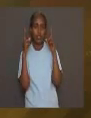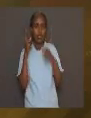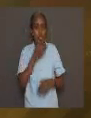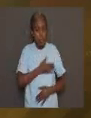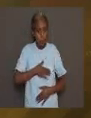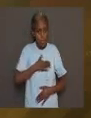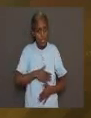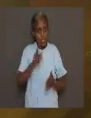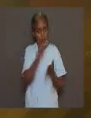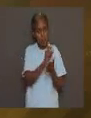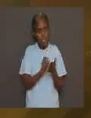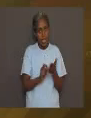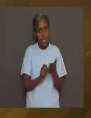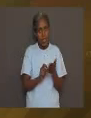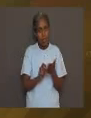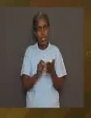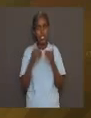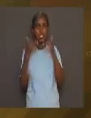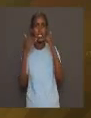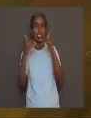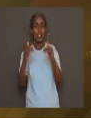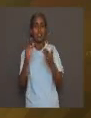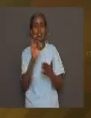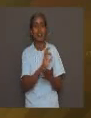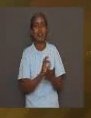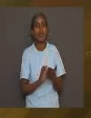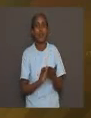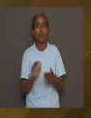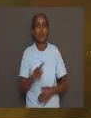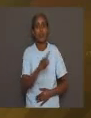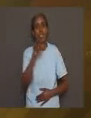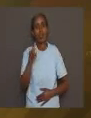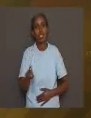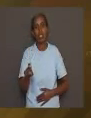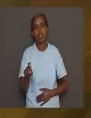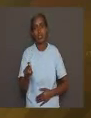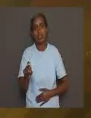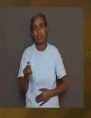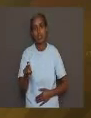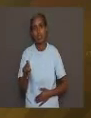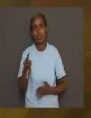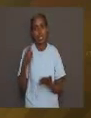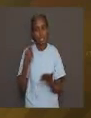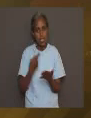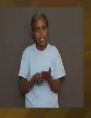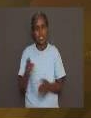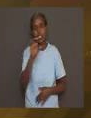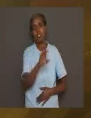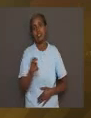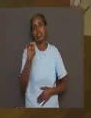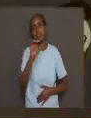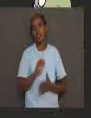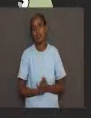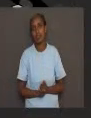please write down the standard form of equation of these circles.